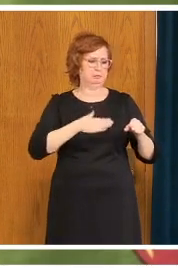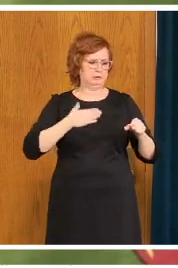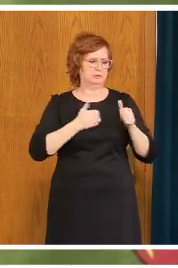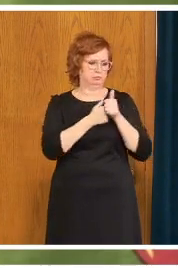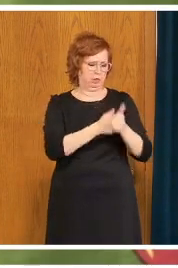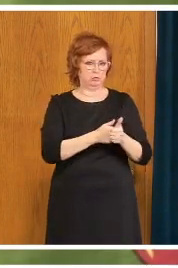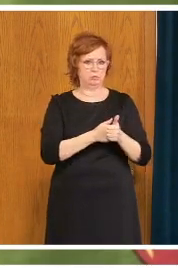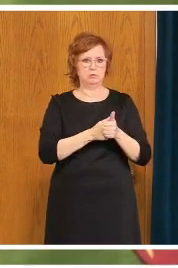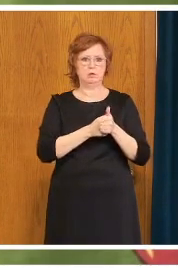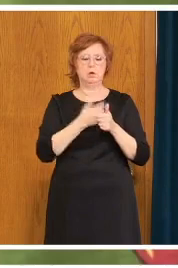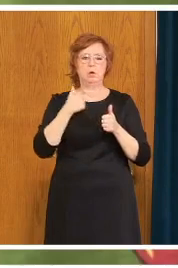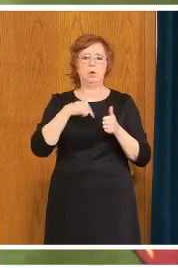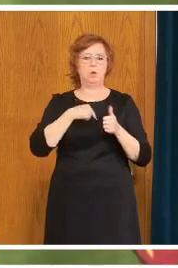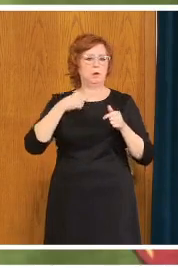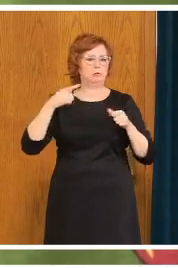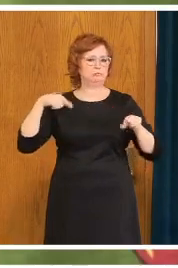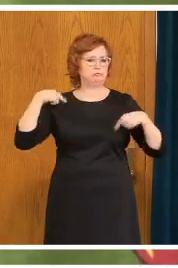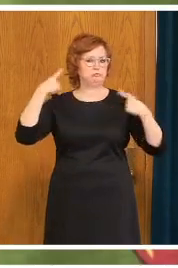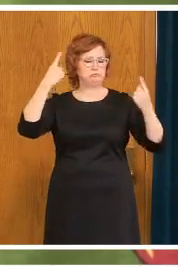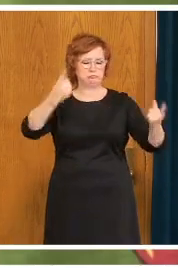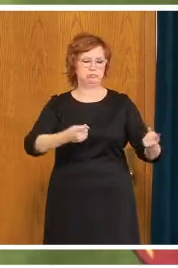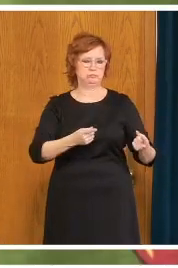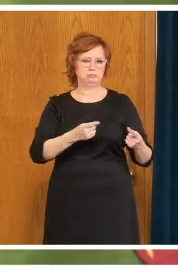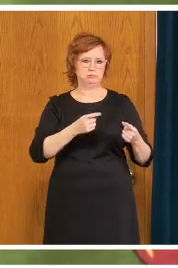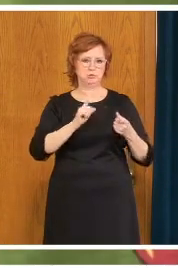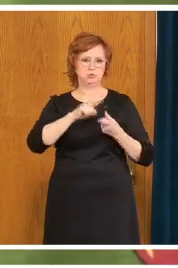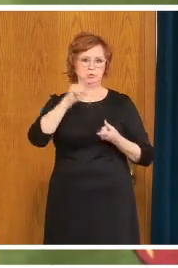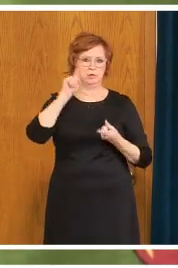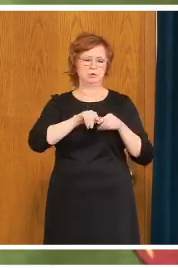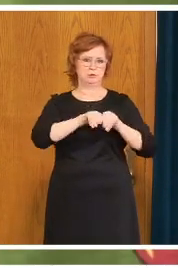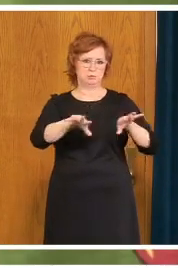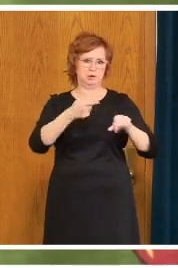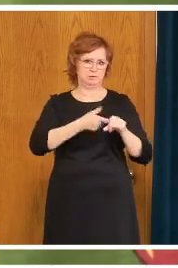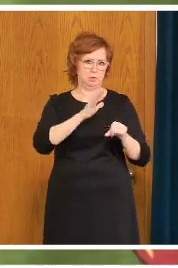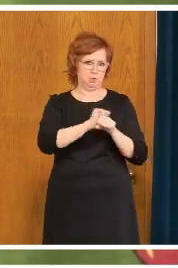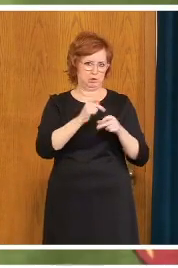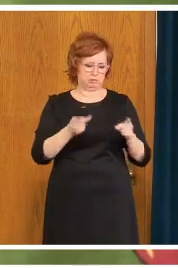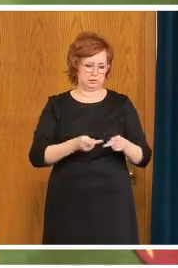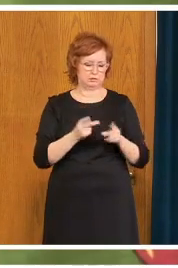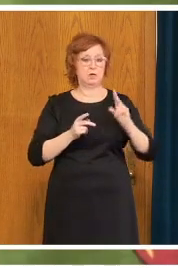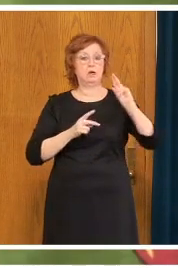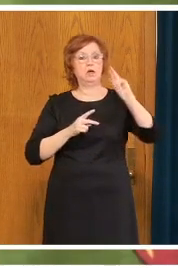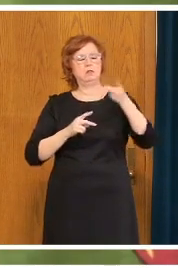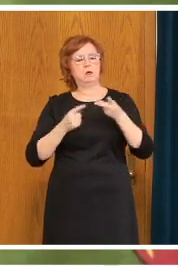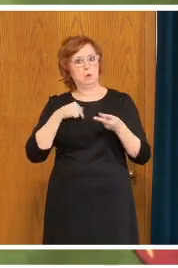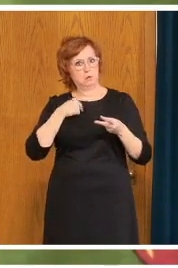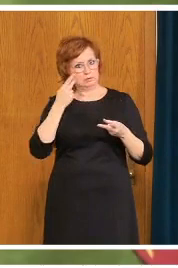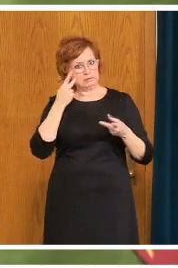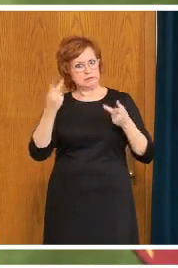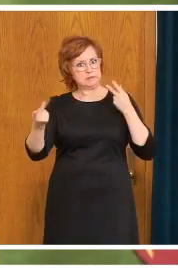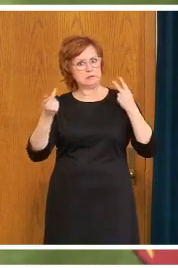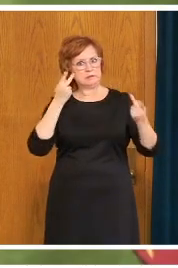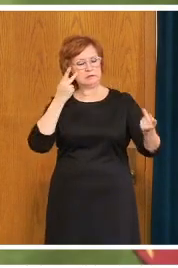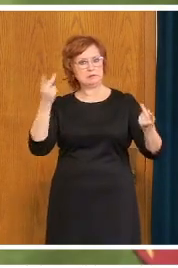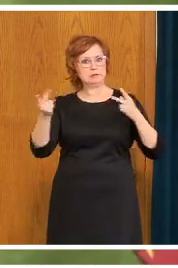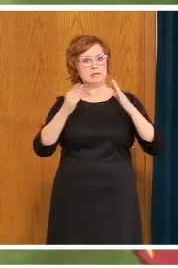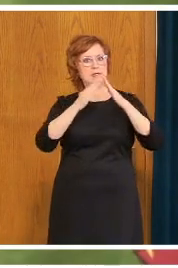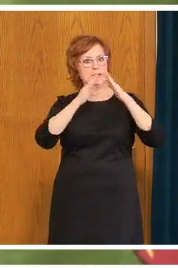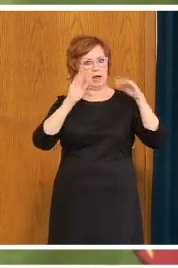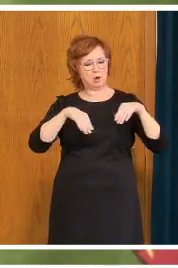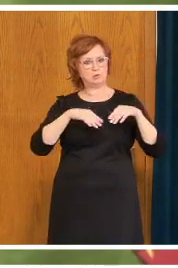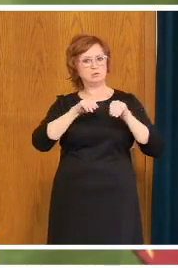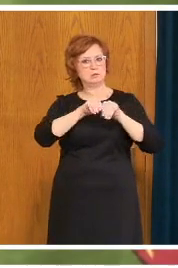in the workplace is minimized. The other side of it is we also have seen household transmission across the province where